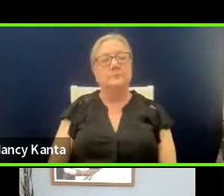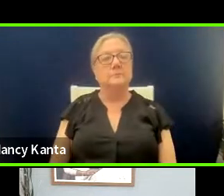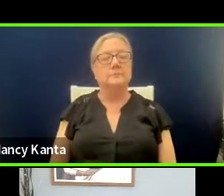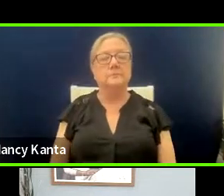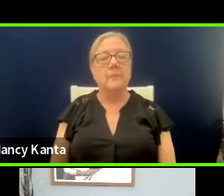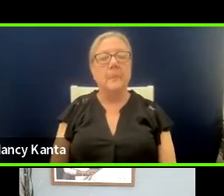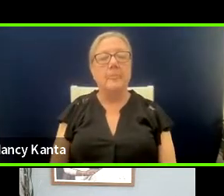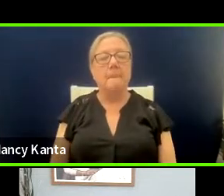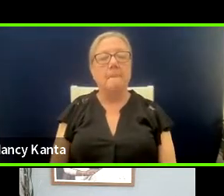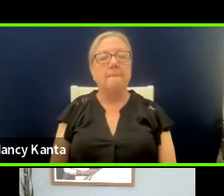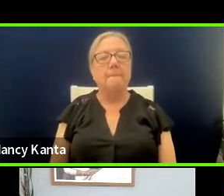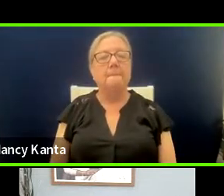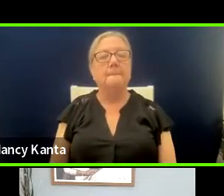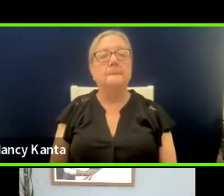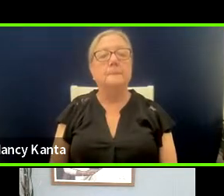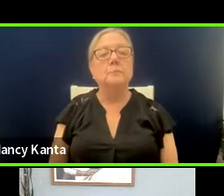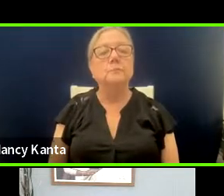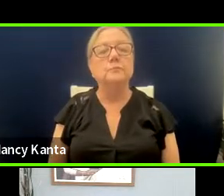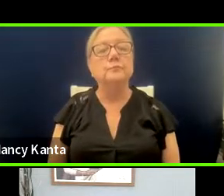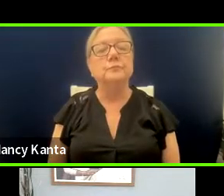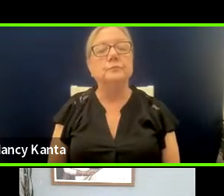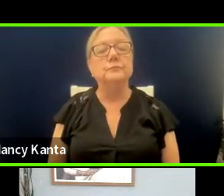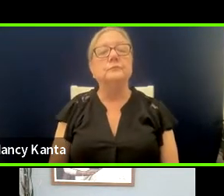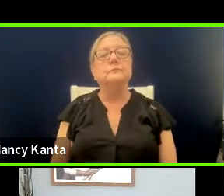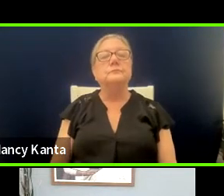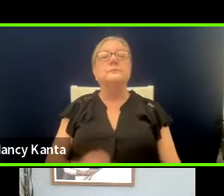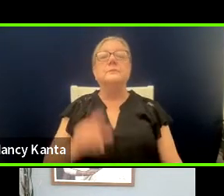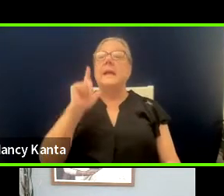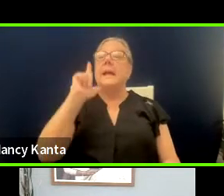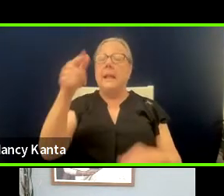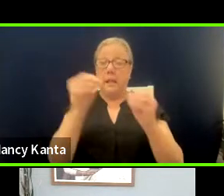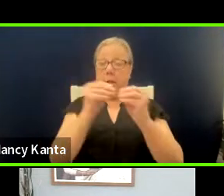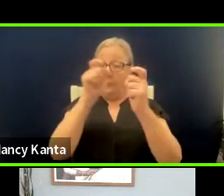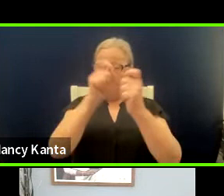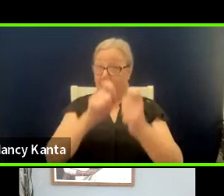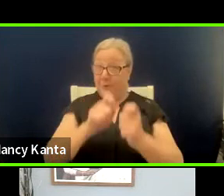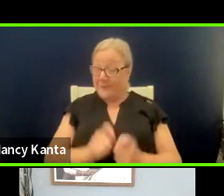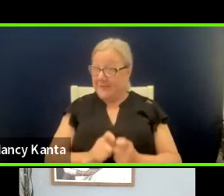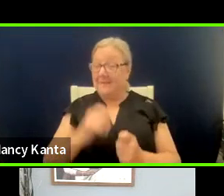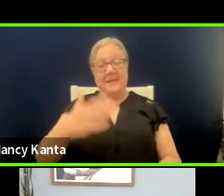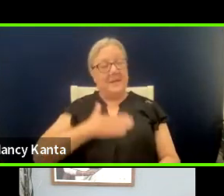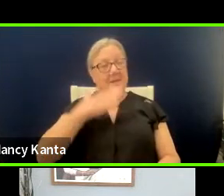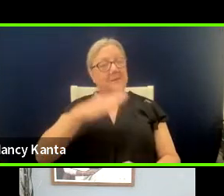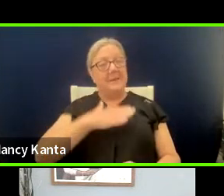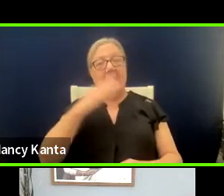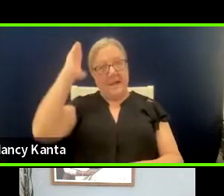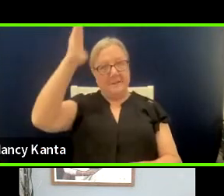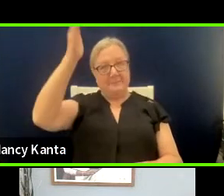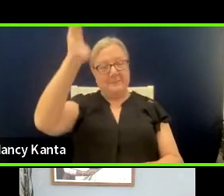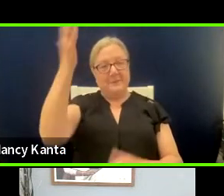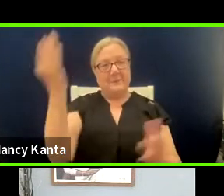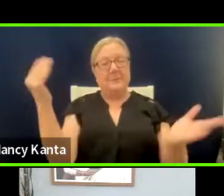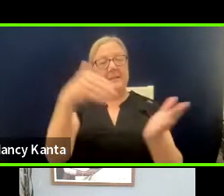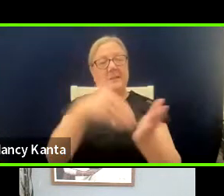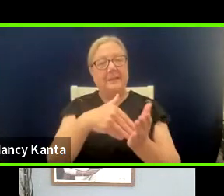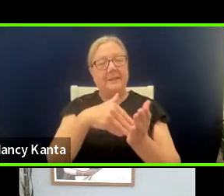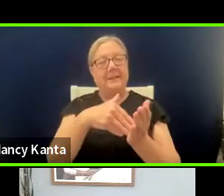We'll be glad to come back and talk to more details when we get to those subjects. Absolutely. Focus in a little bit more on